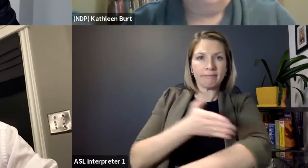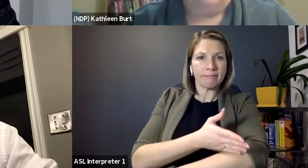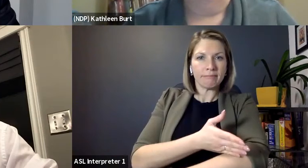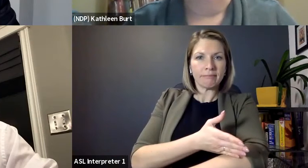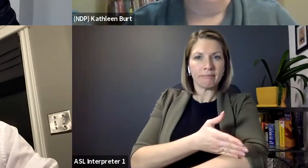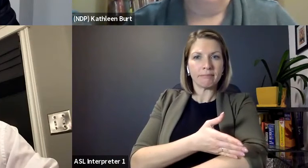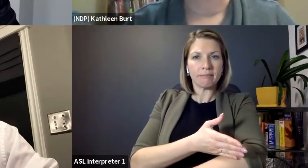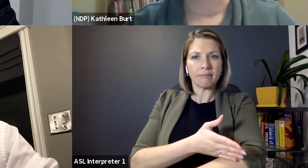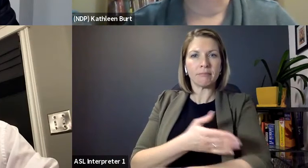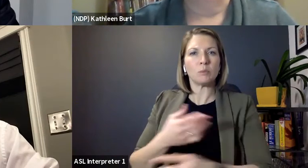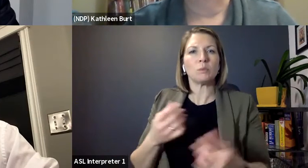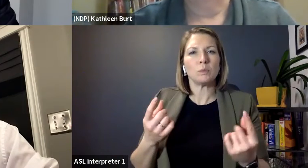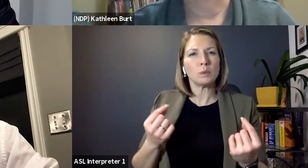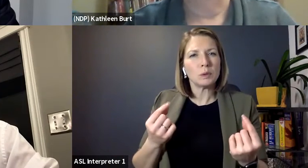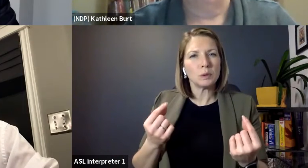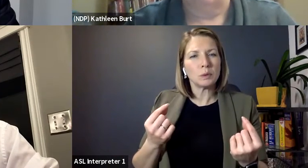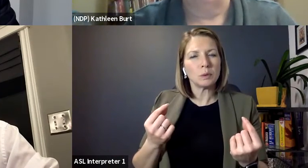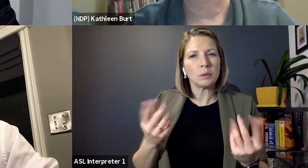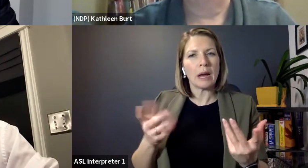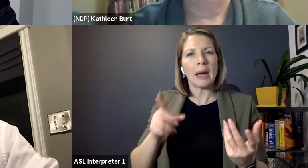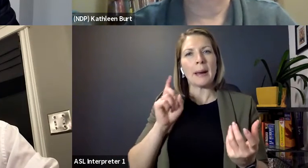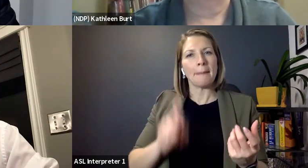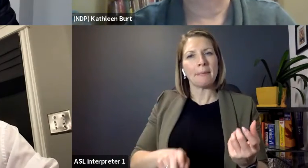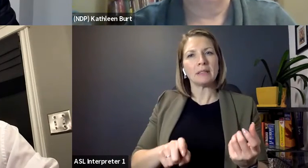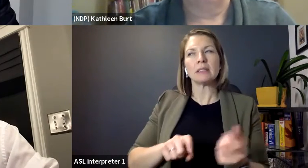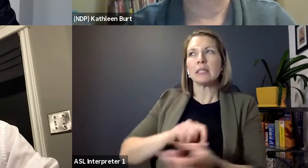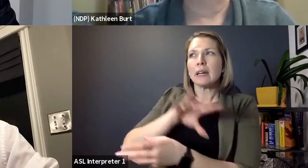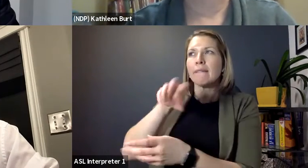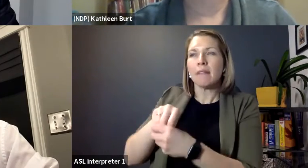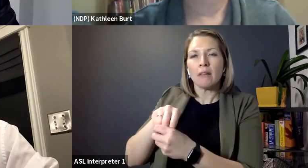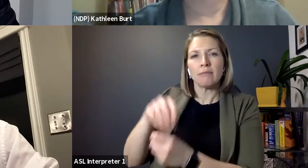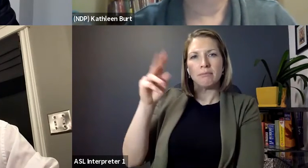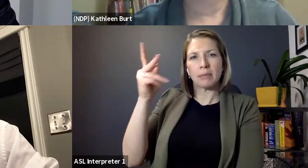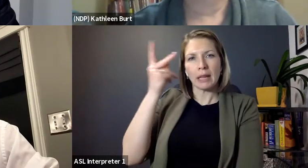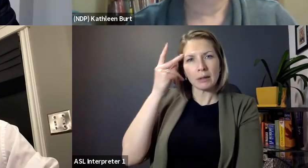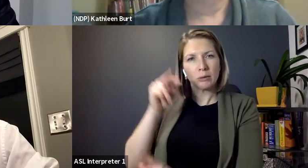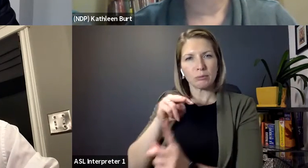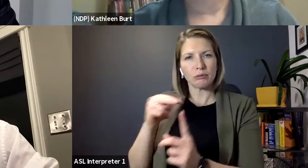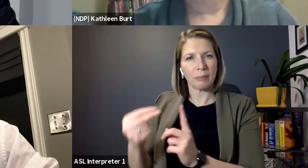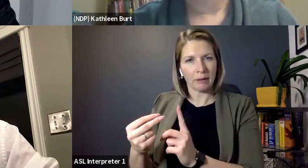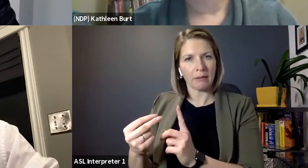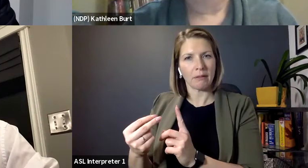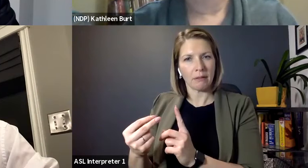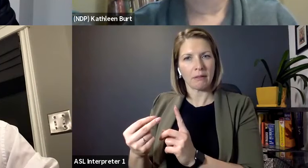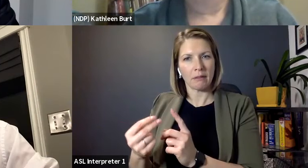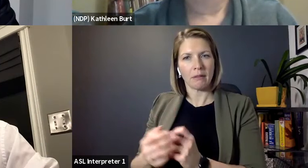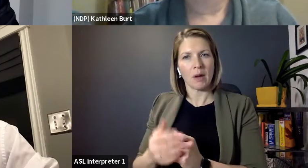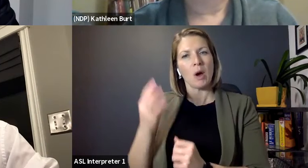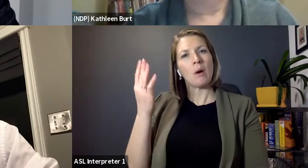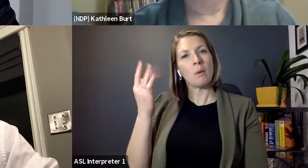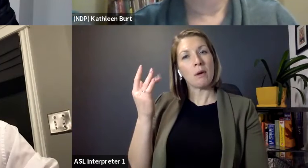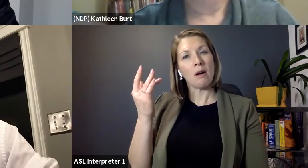we had to become more involved with the politics of the province, because there were